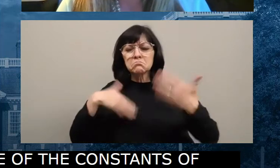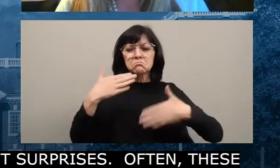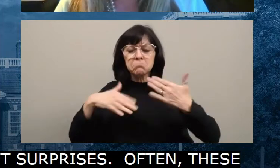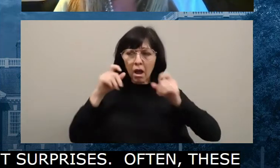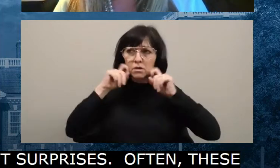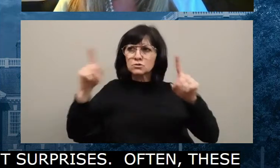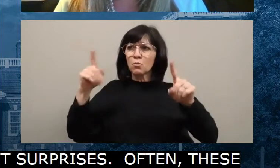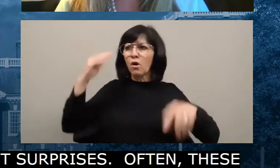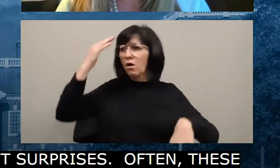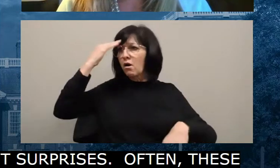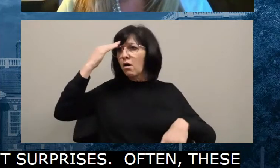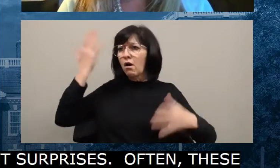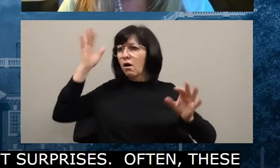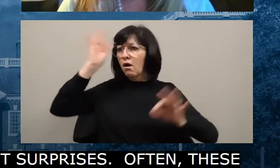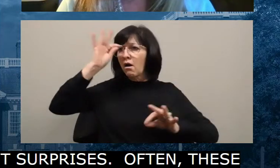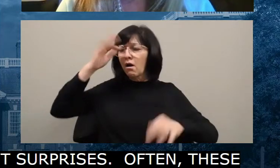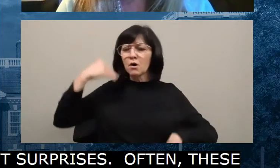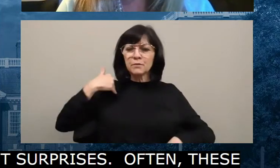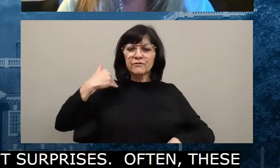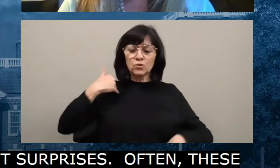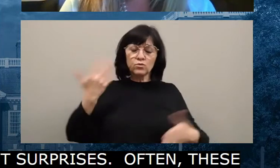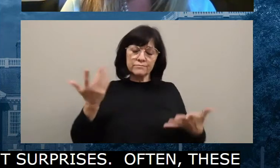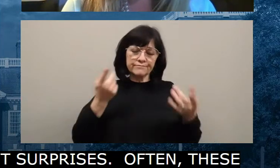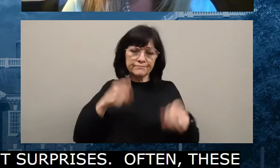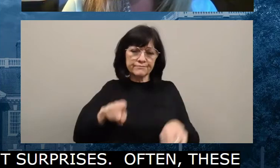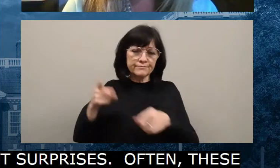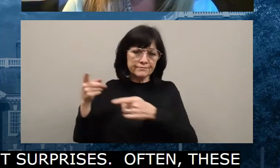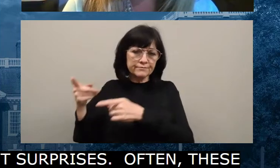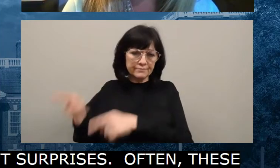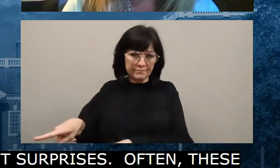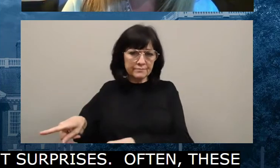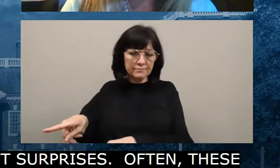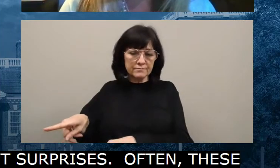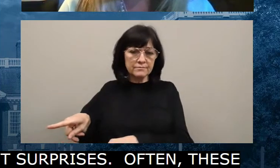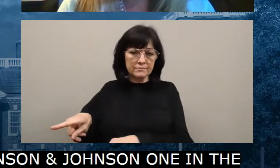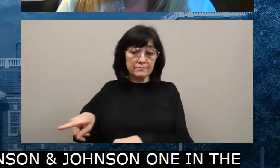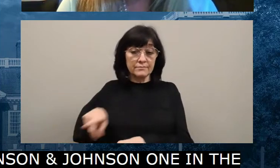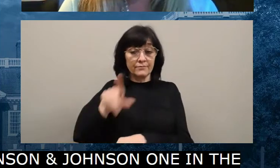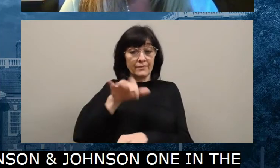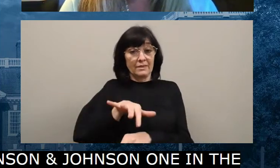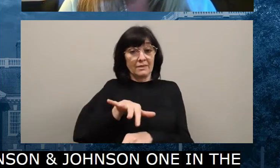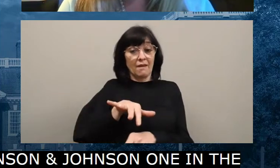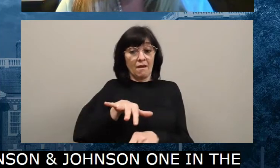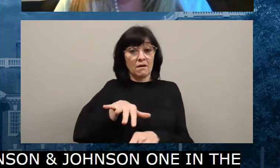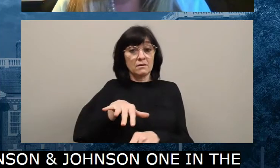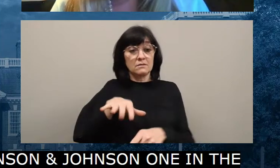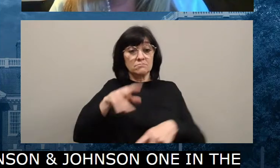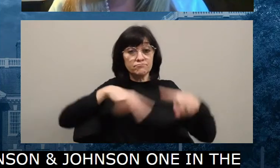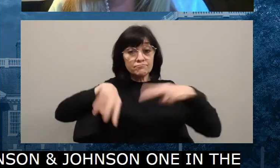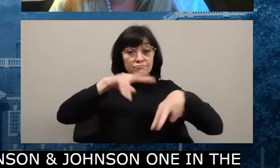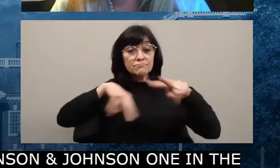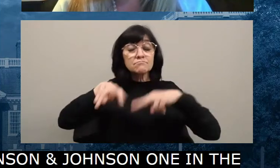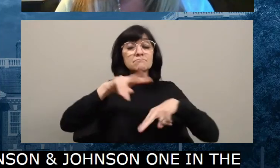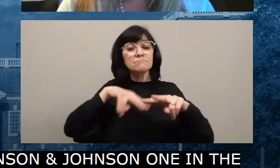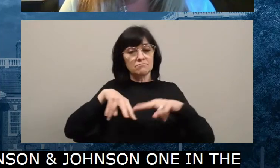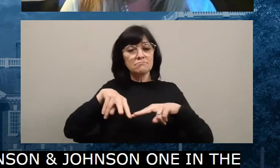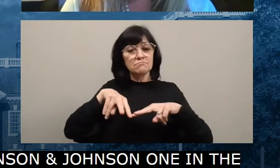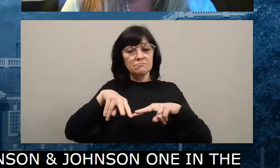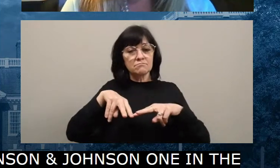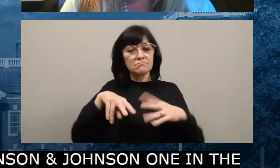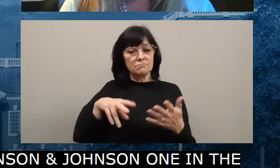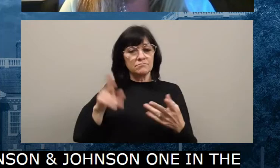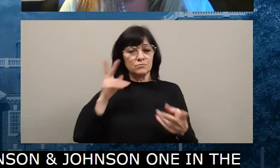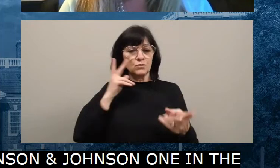in addition to these 6 events that are being monitored, we also saw